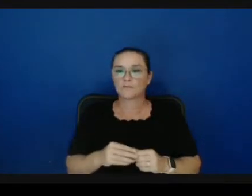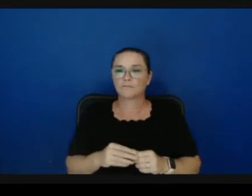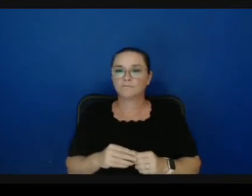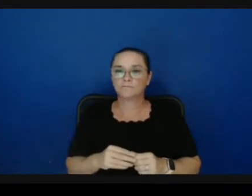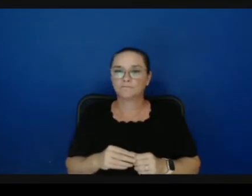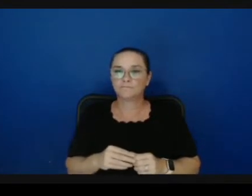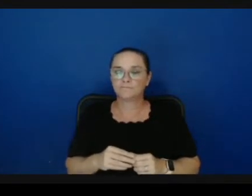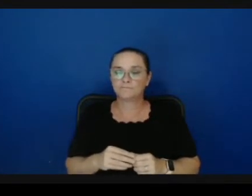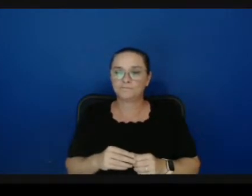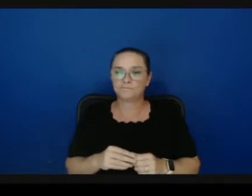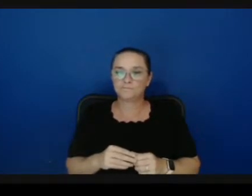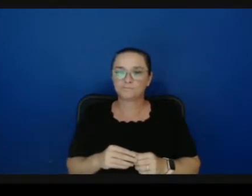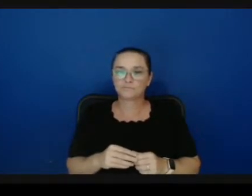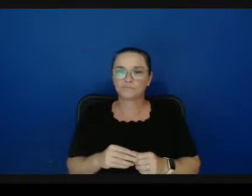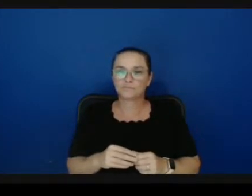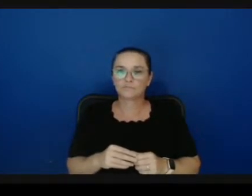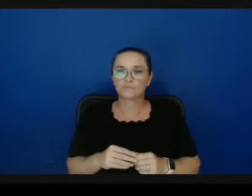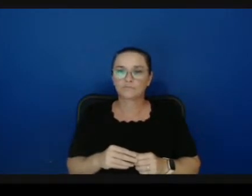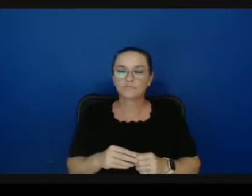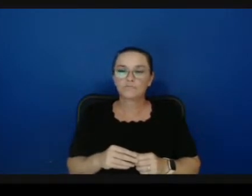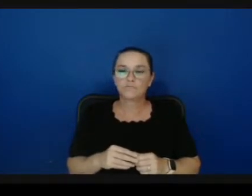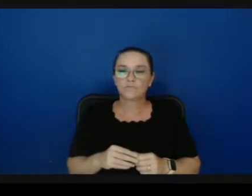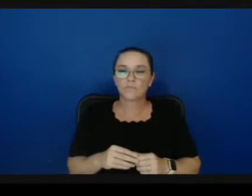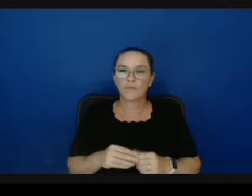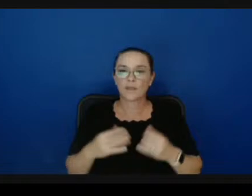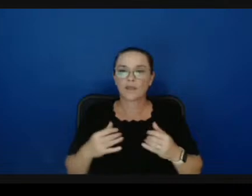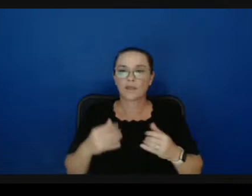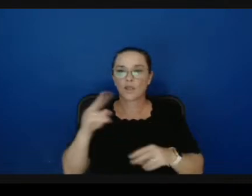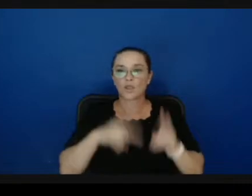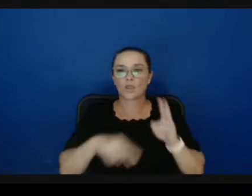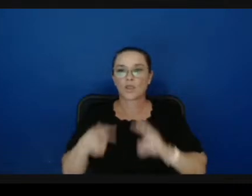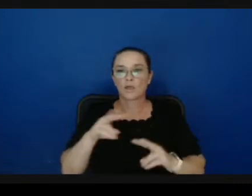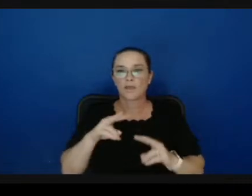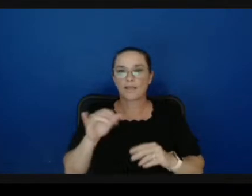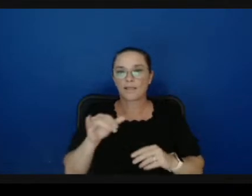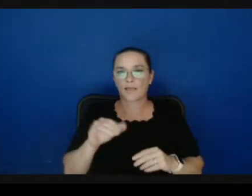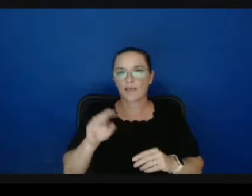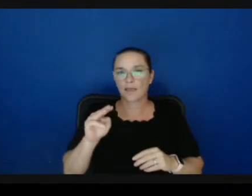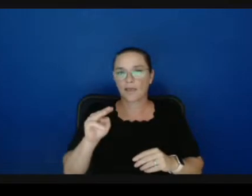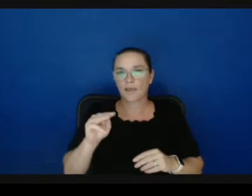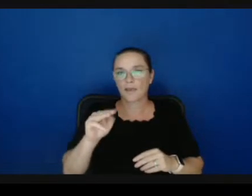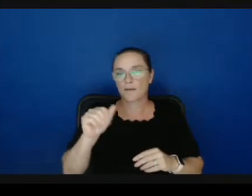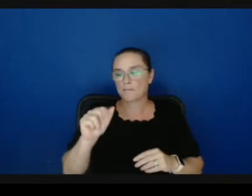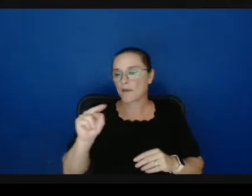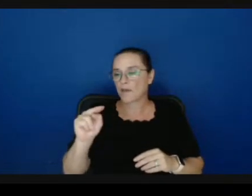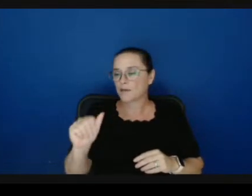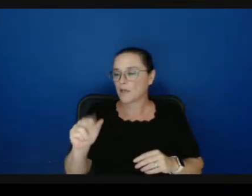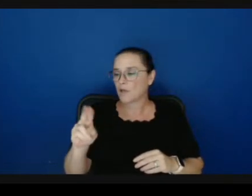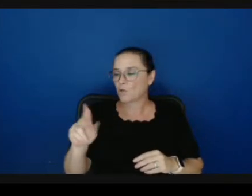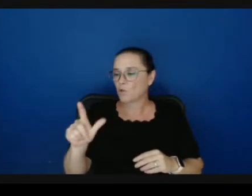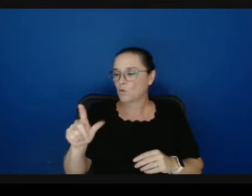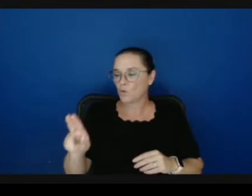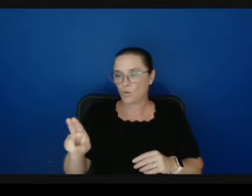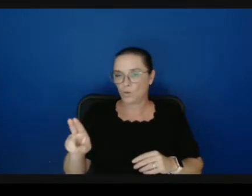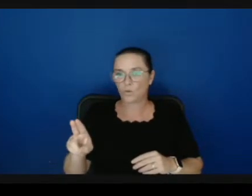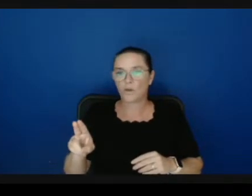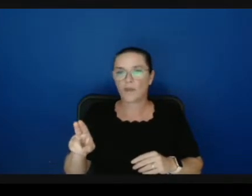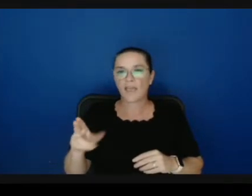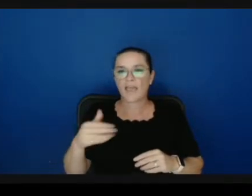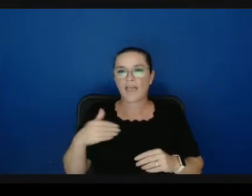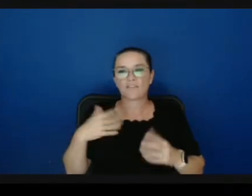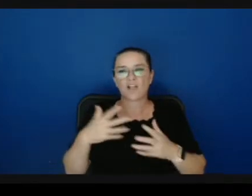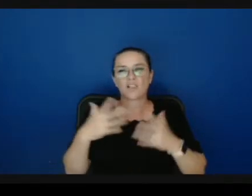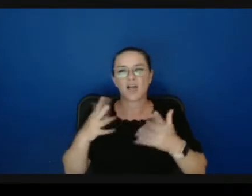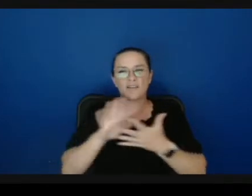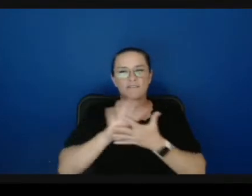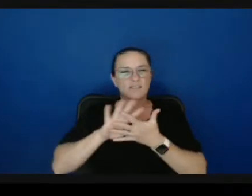And then further over, we can look at stations like, well, I'll point out, this is Mana'ulu. Mana'ulu happens to have a lot of noise in it, so we don't really see a whole